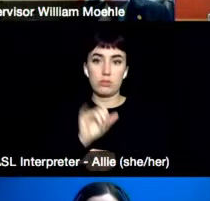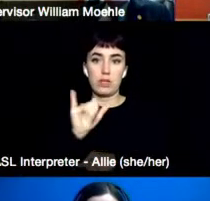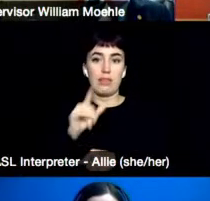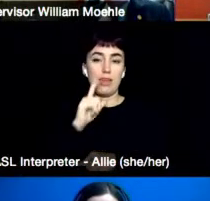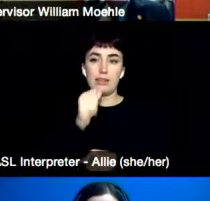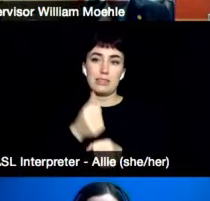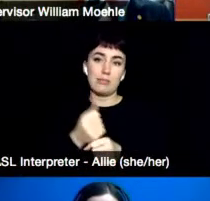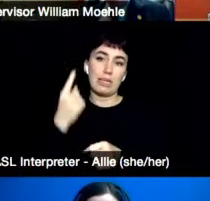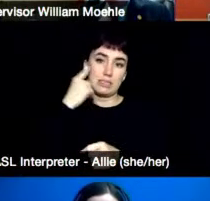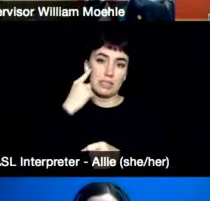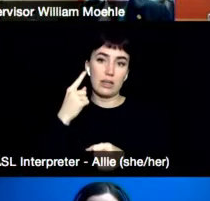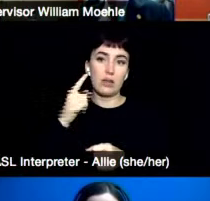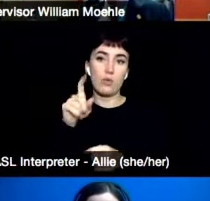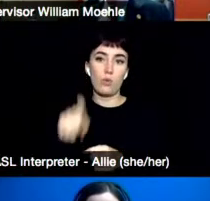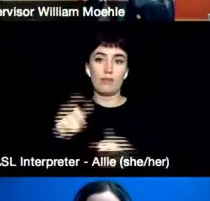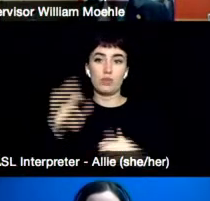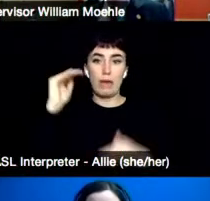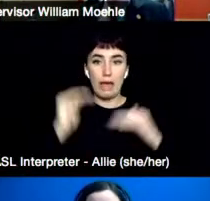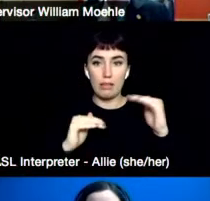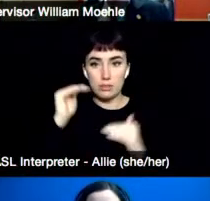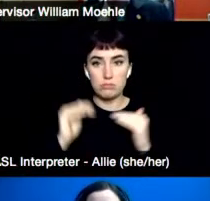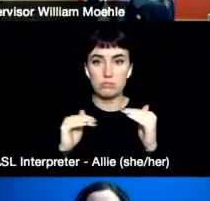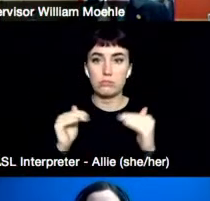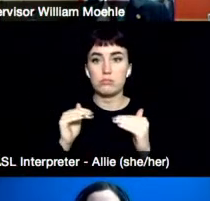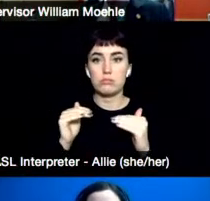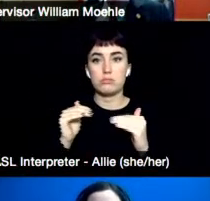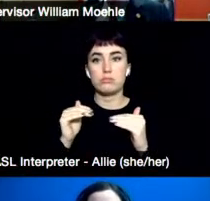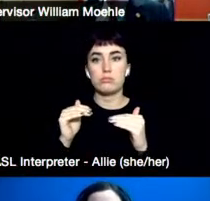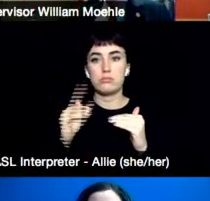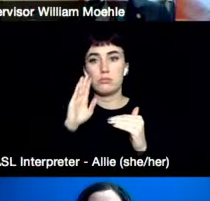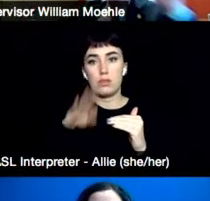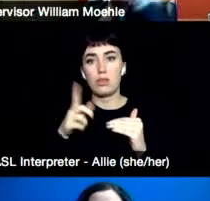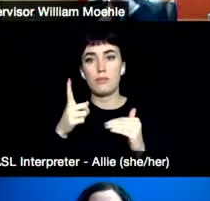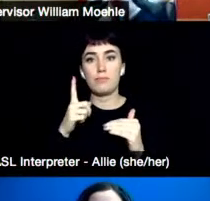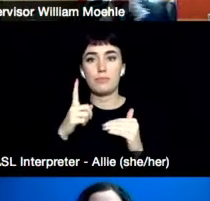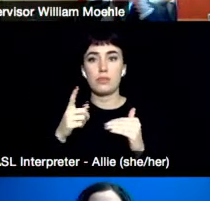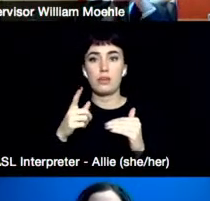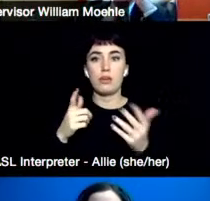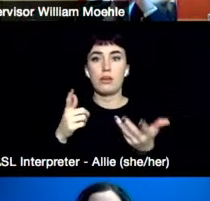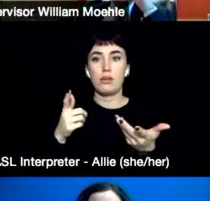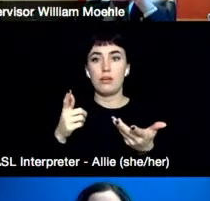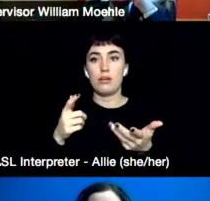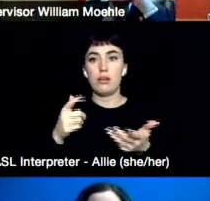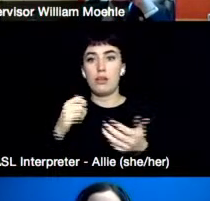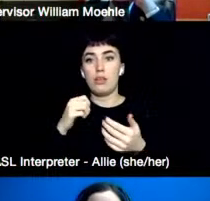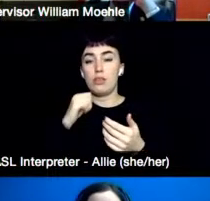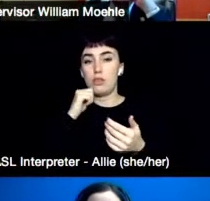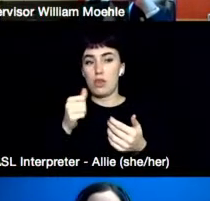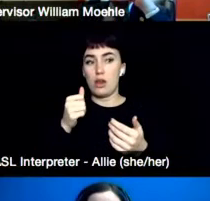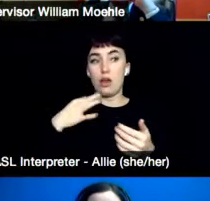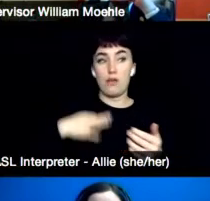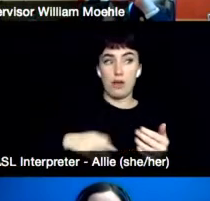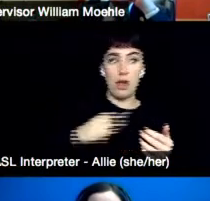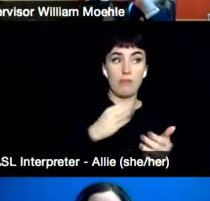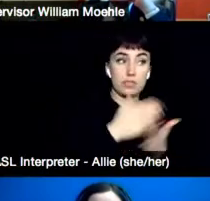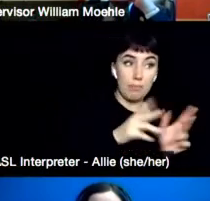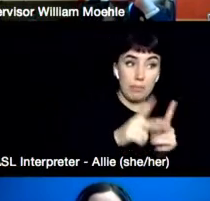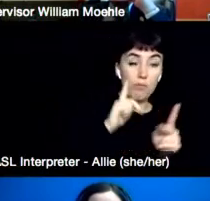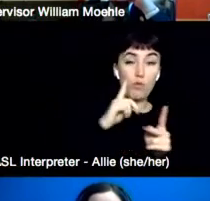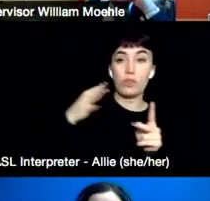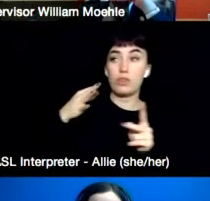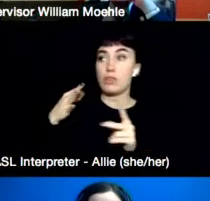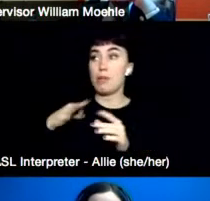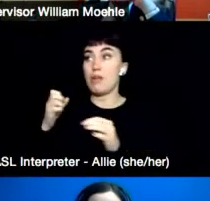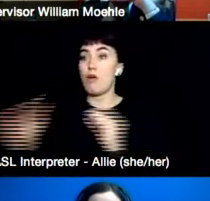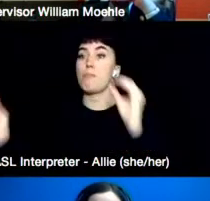make much sense. We have to balance, the inconvenience of some for the benefit of more is the sum